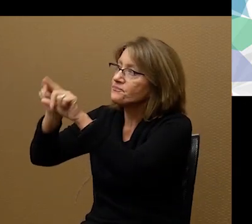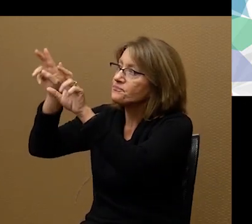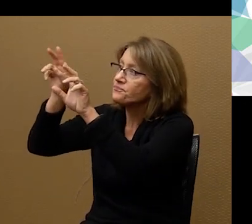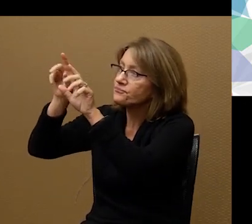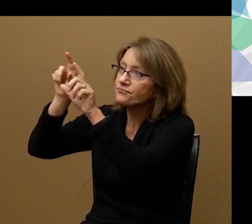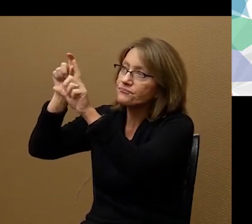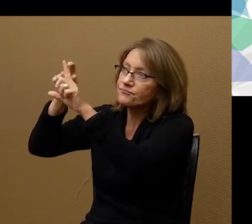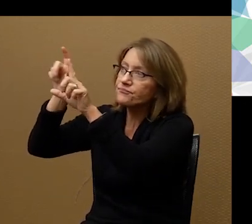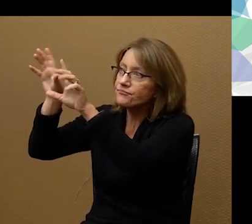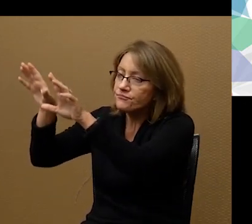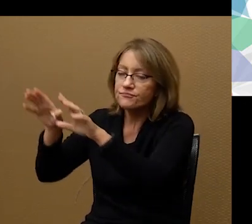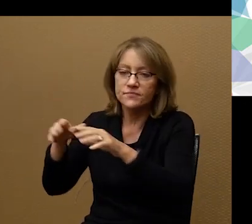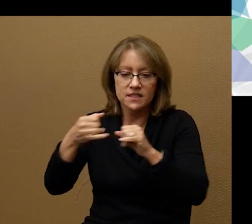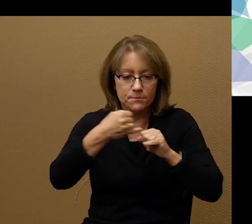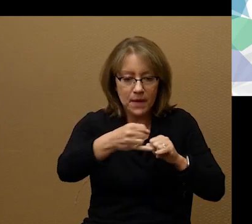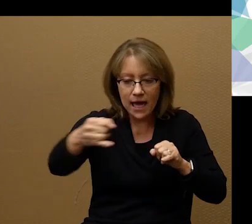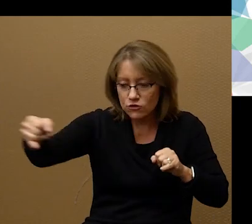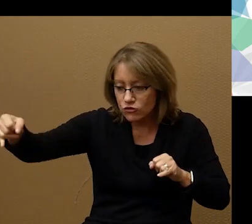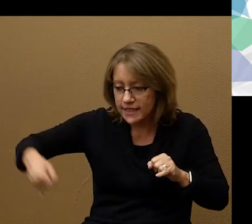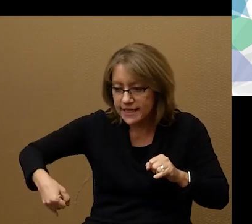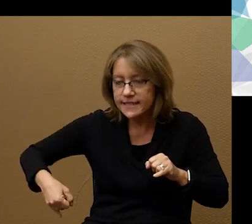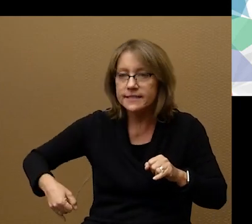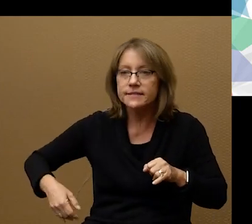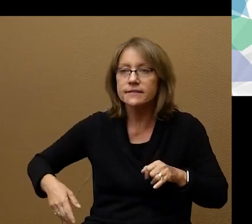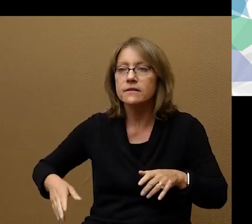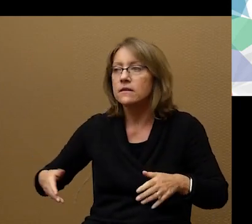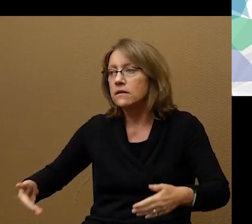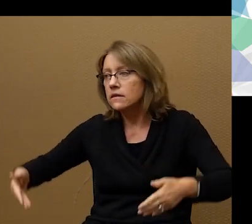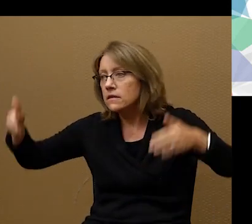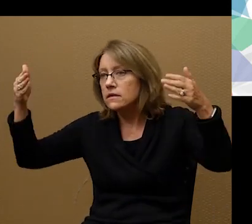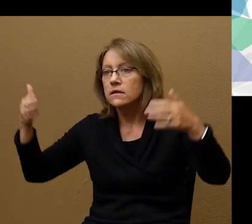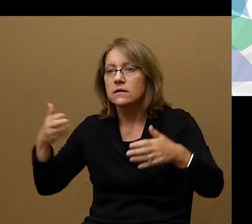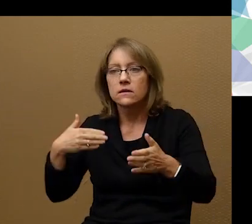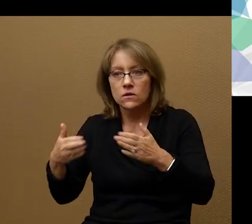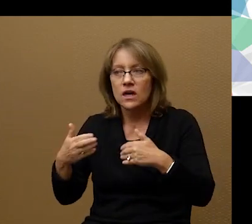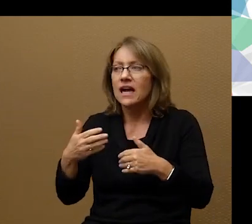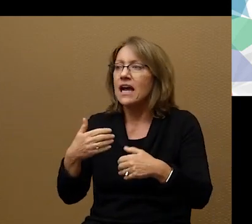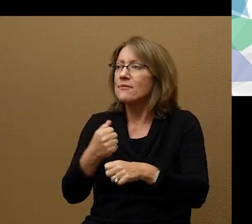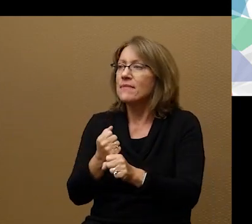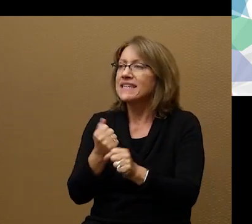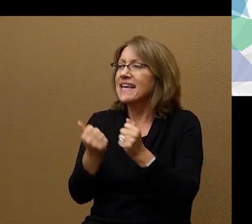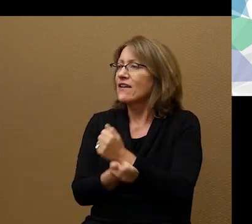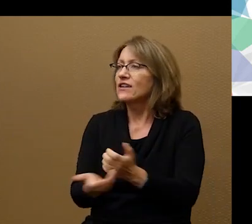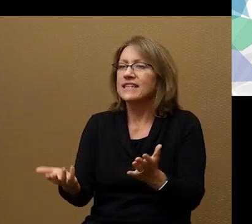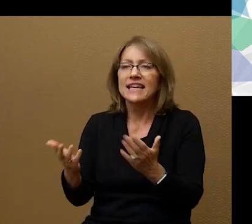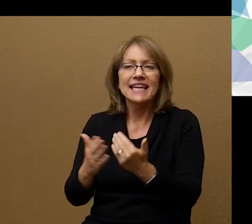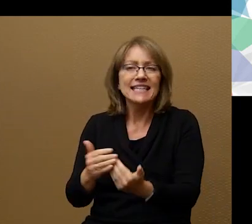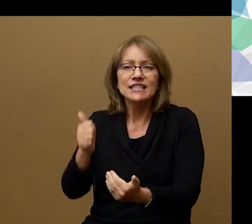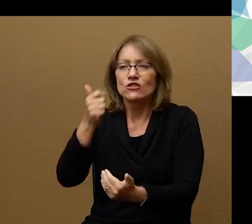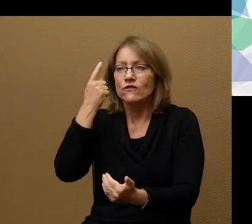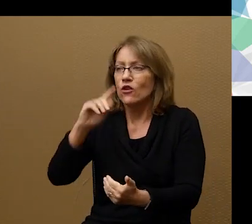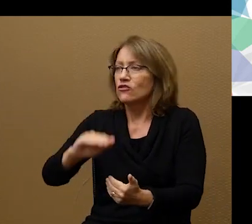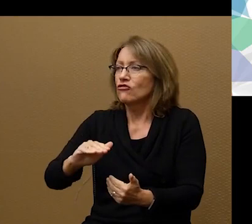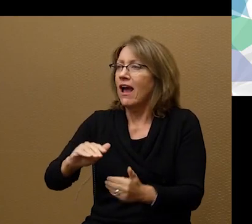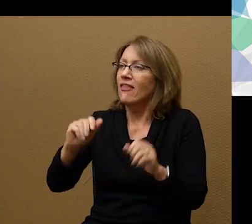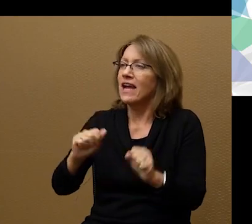where certain things are. This all makes the day more predictable. It all makes everything easier for the